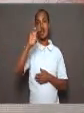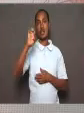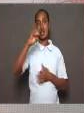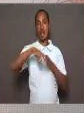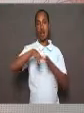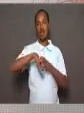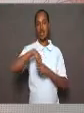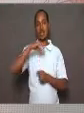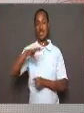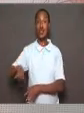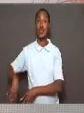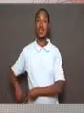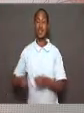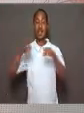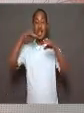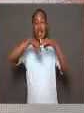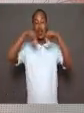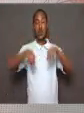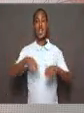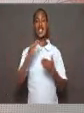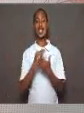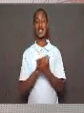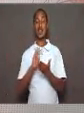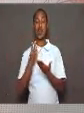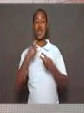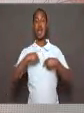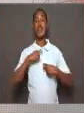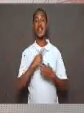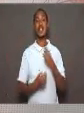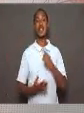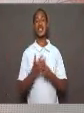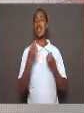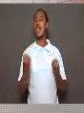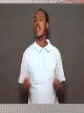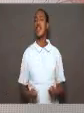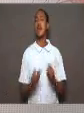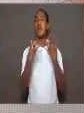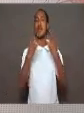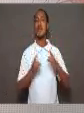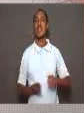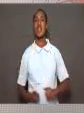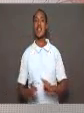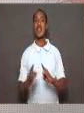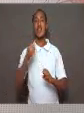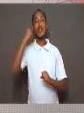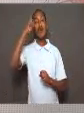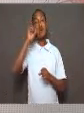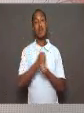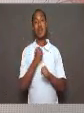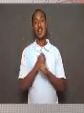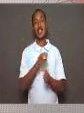Students, in today's lesson, we have discussed a number of methods for the preparation of